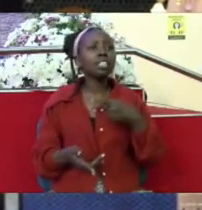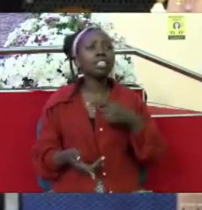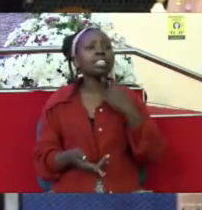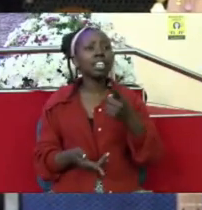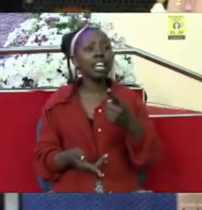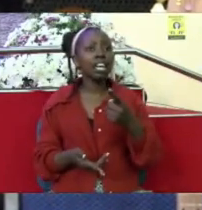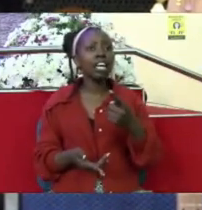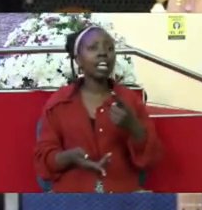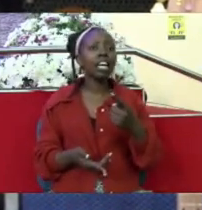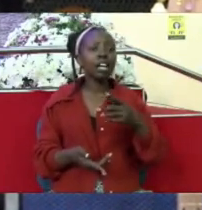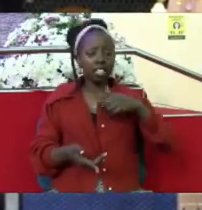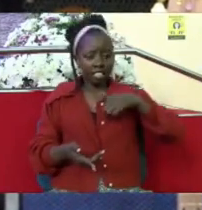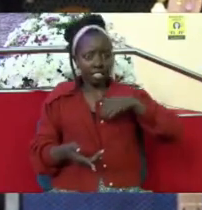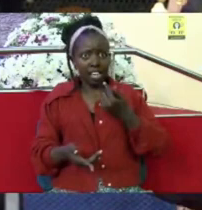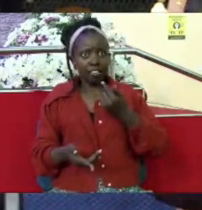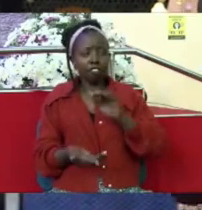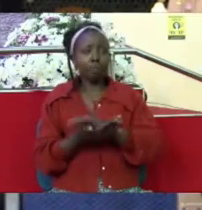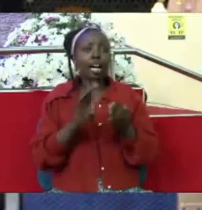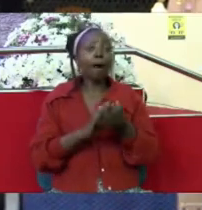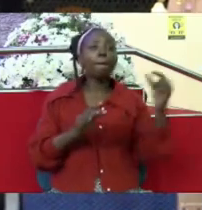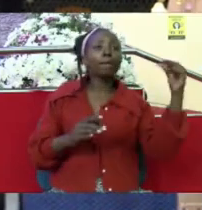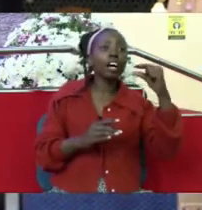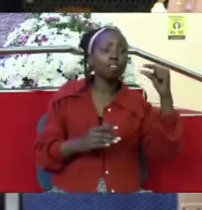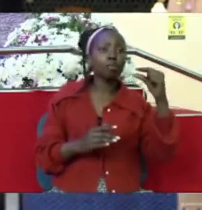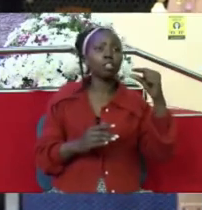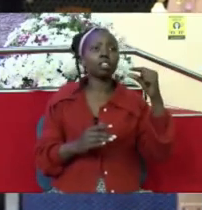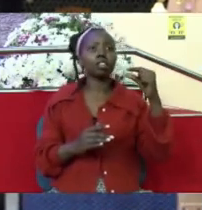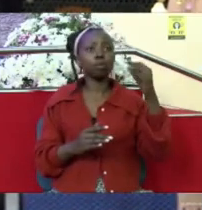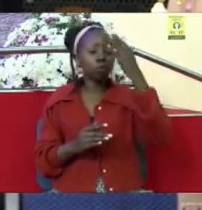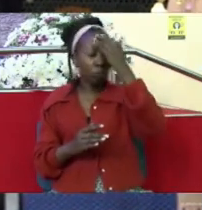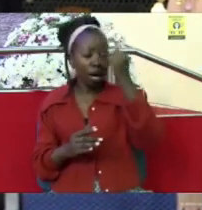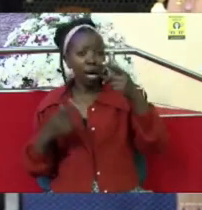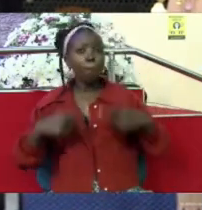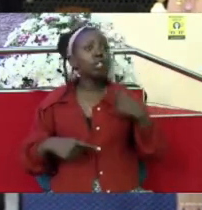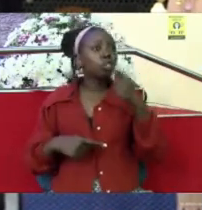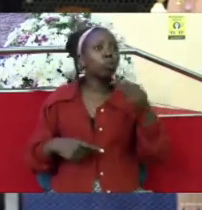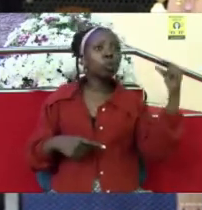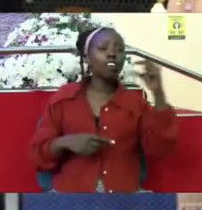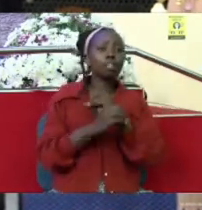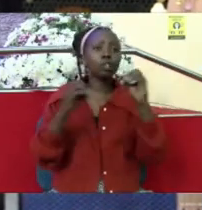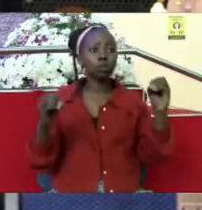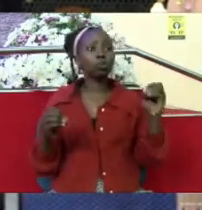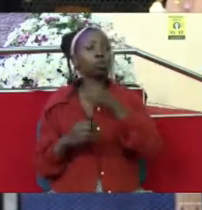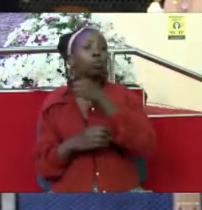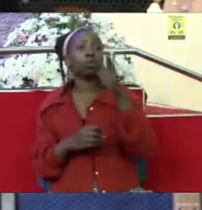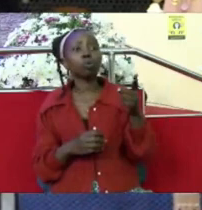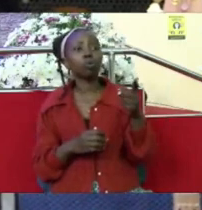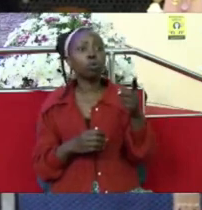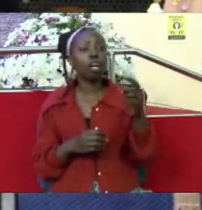Ninaposema serikali nisaidie nasema Kimani simama. Because that person that is called the government is you. Ule ambaye anaitwa serikali ni wewe. Serikali